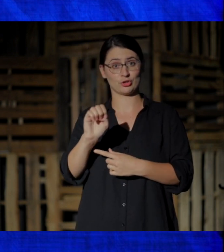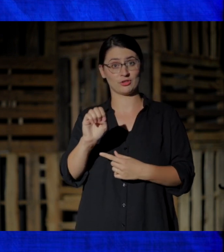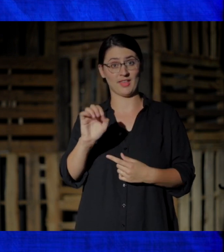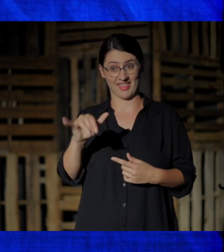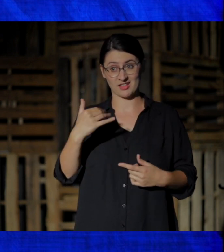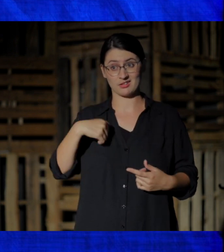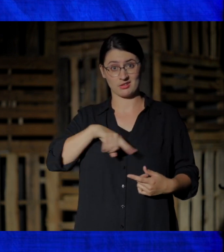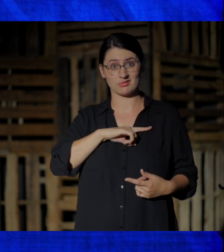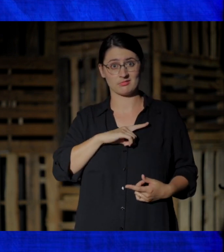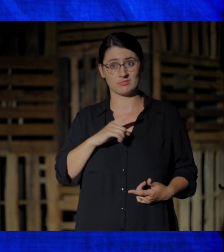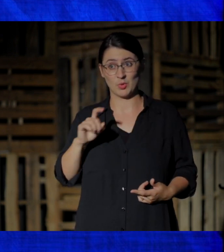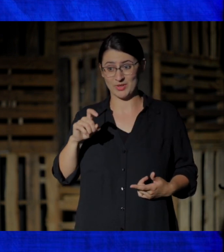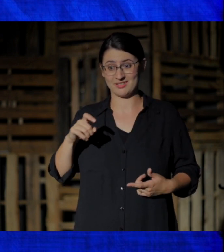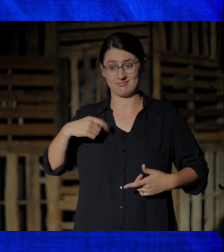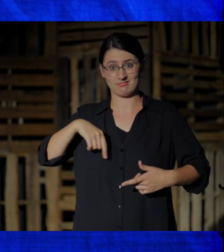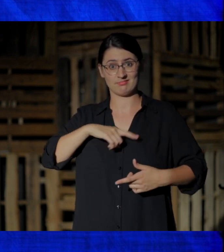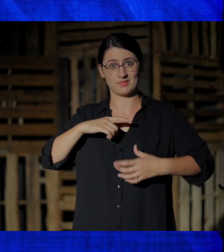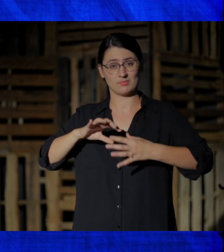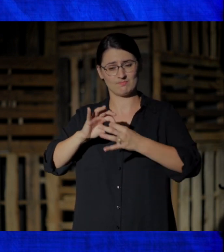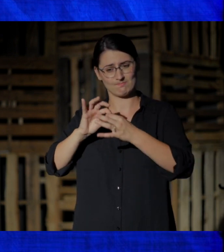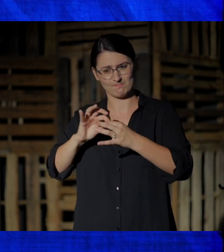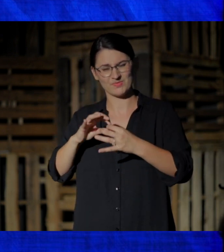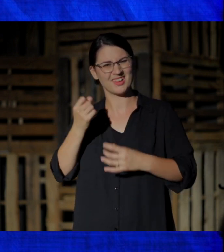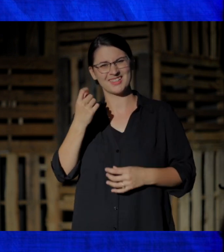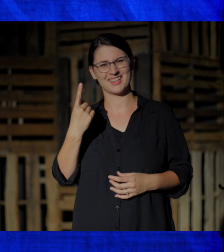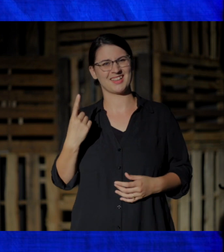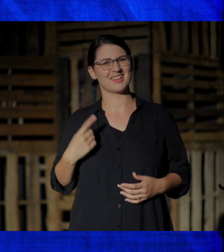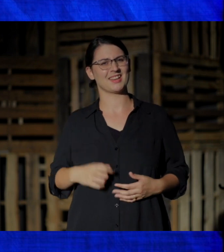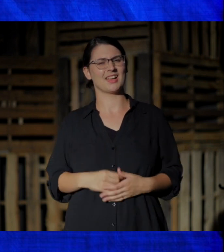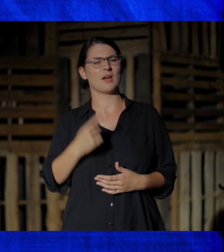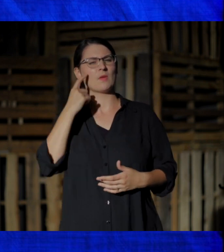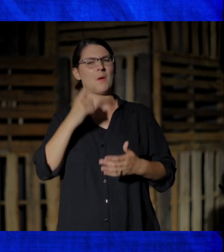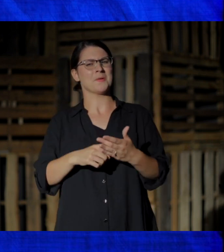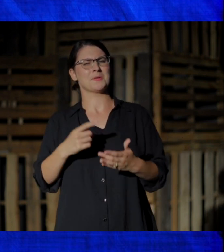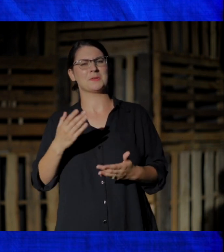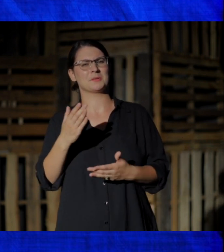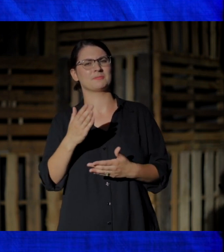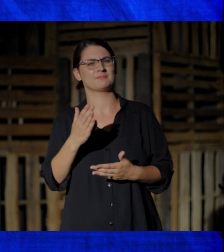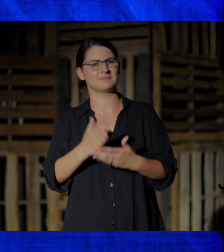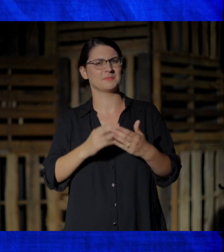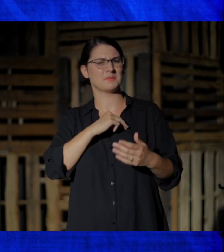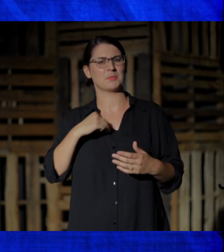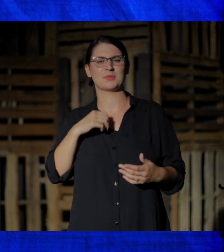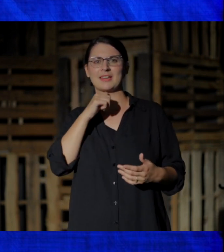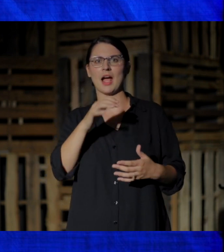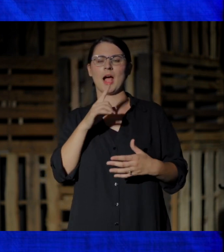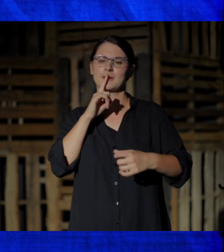We're not very committed to one another. I'm not saying we get an F,